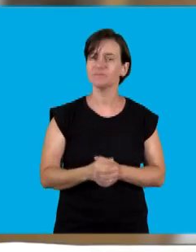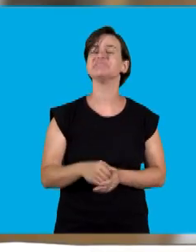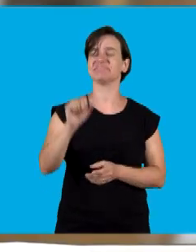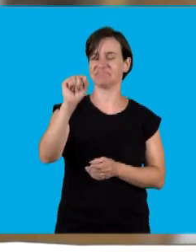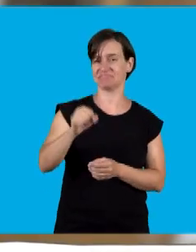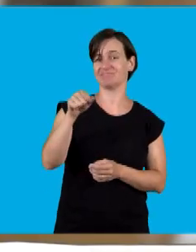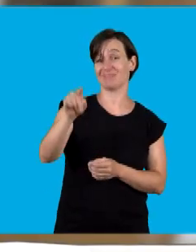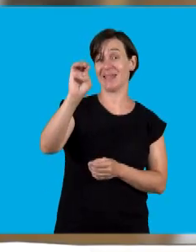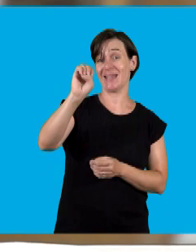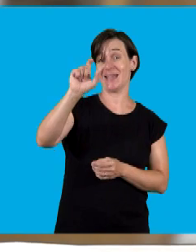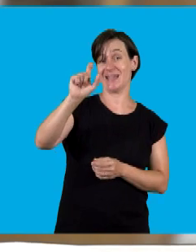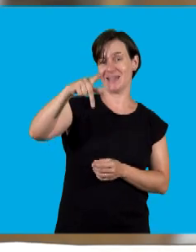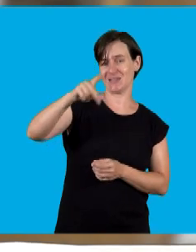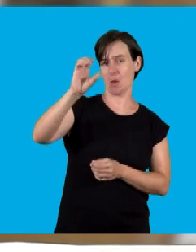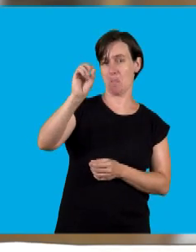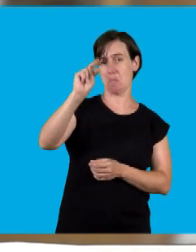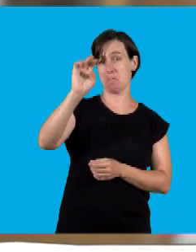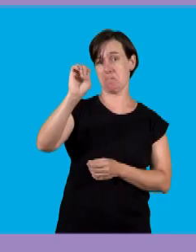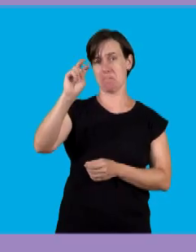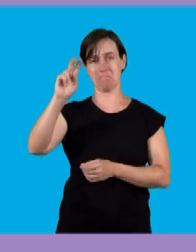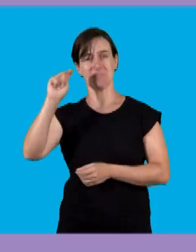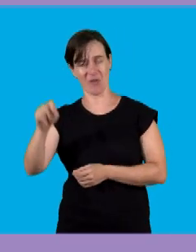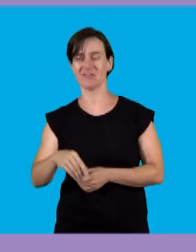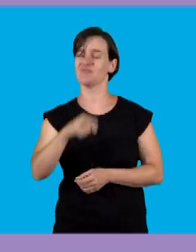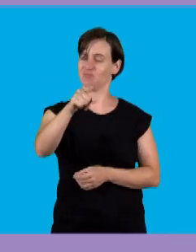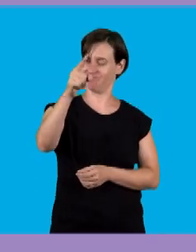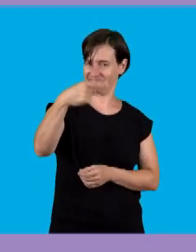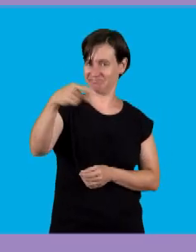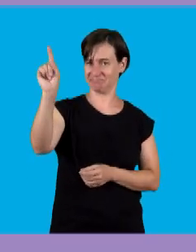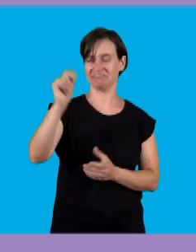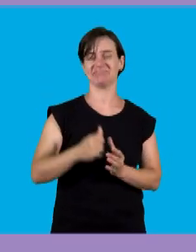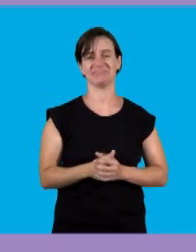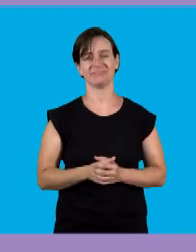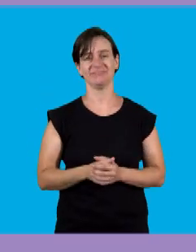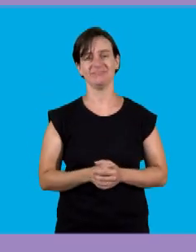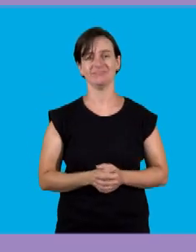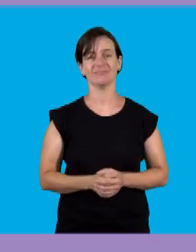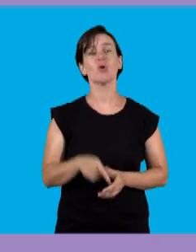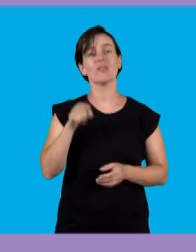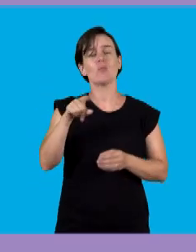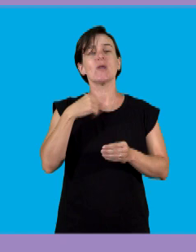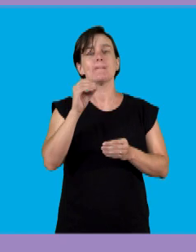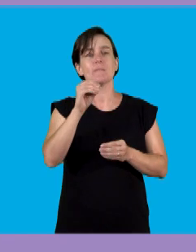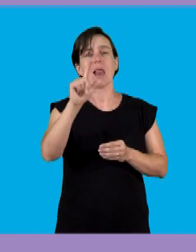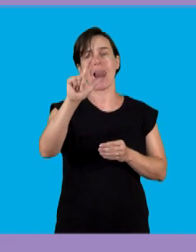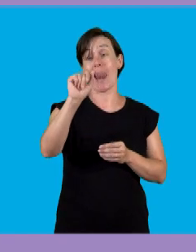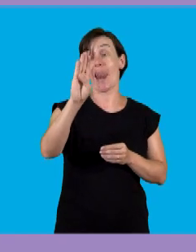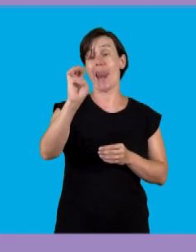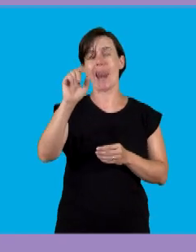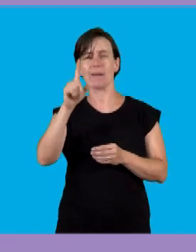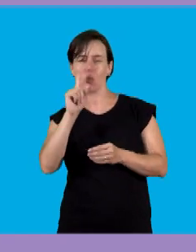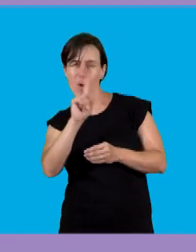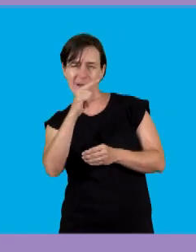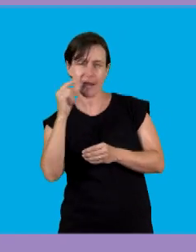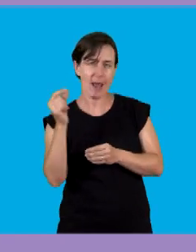Yes, this is our exponent. You are absolutely correct. So this is us labeling our power, where we know